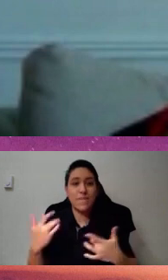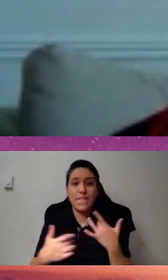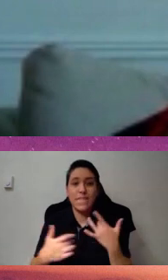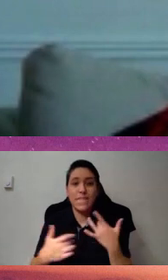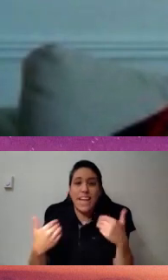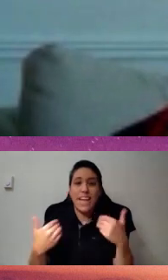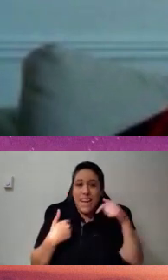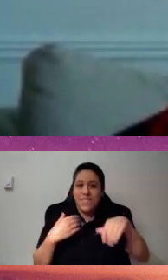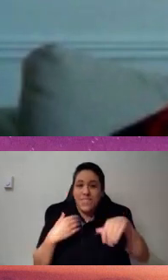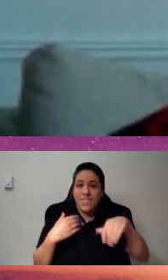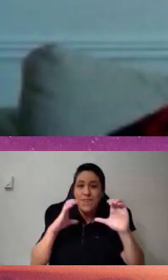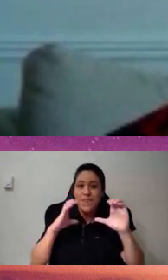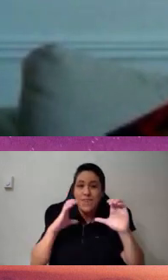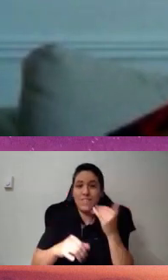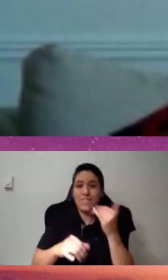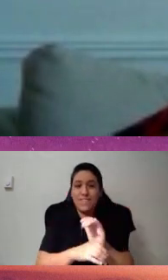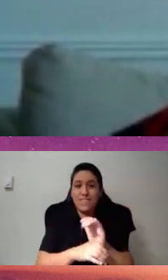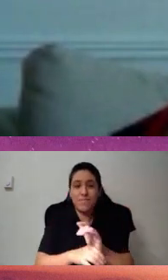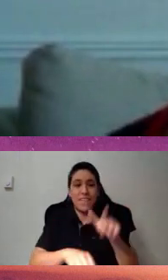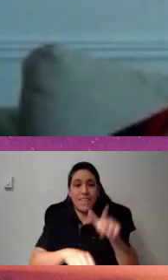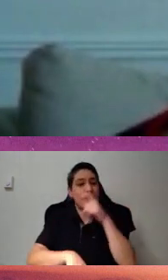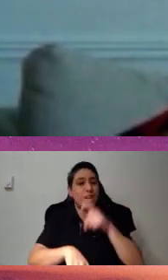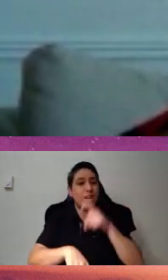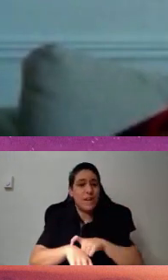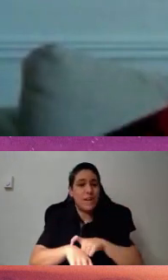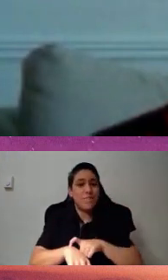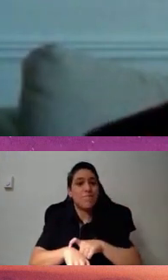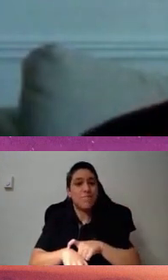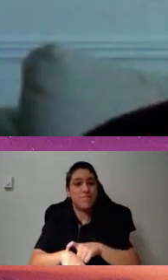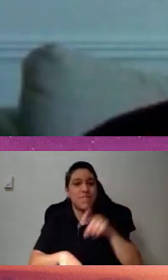this conversation. It's been a long time coming. Thank you.